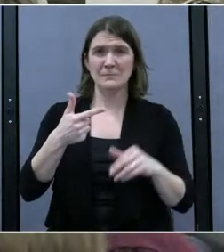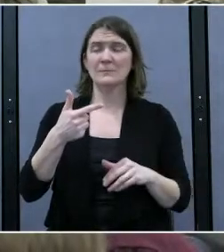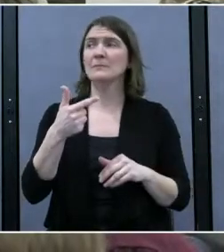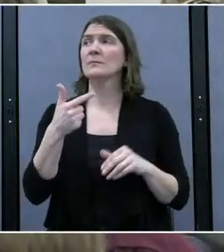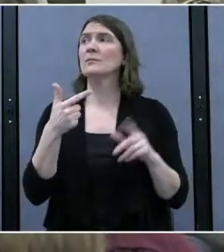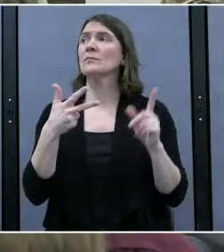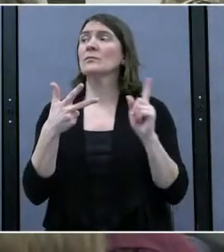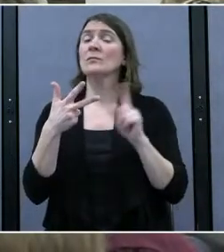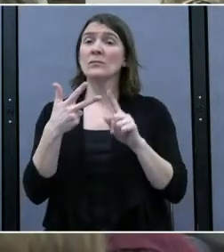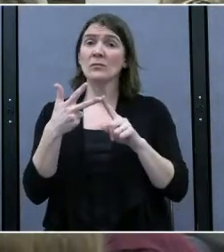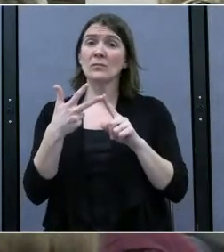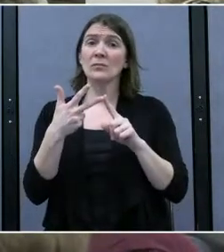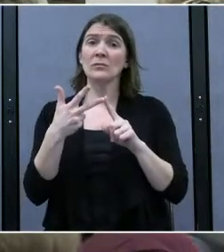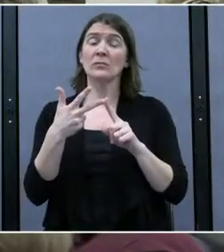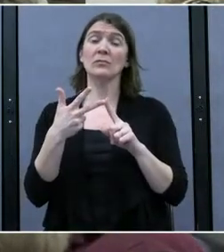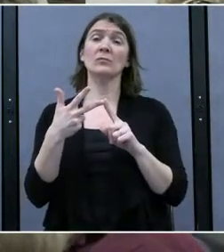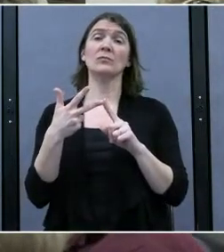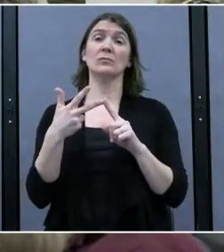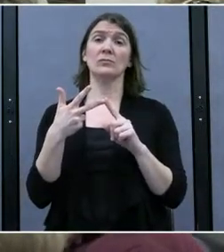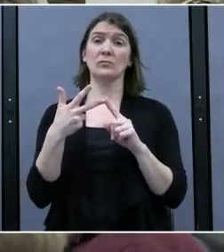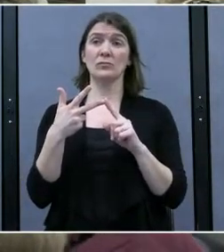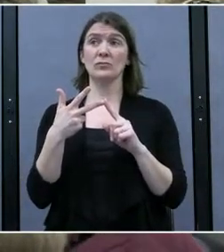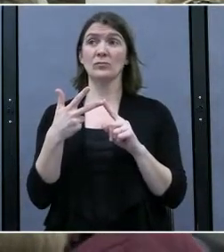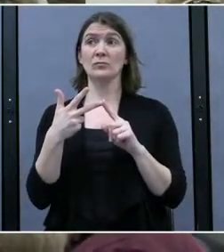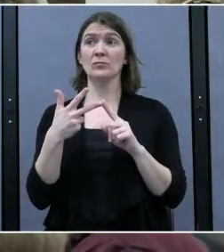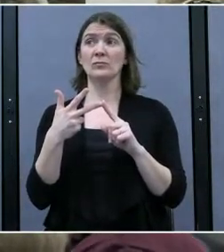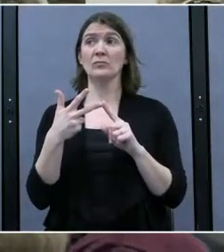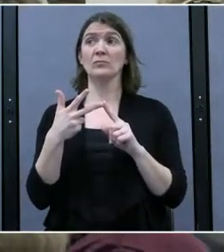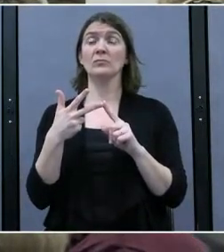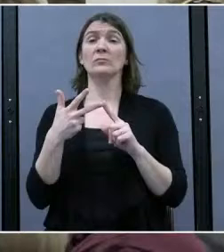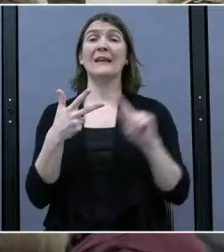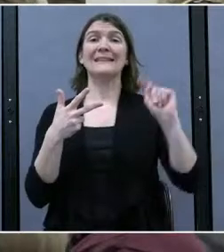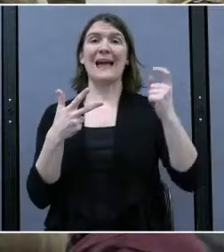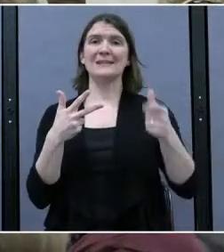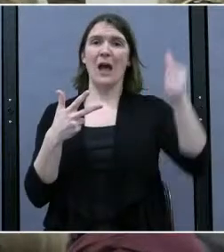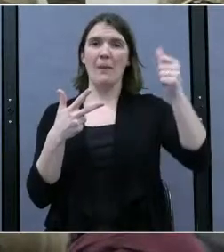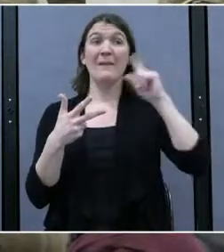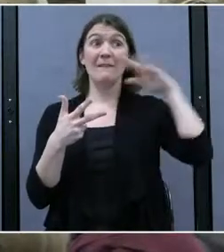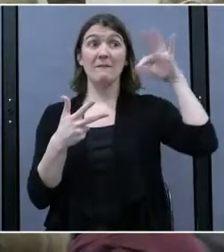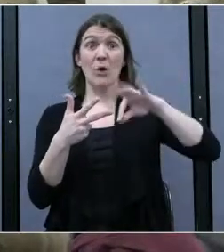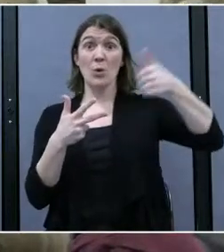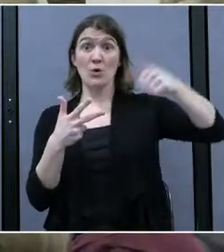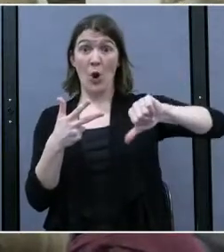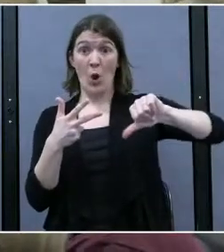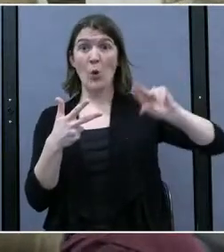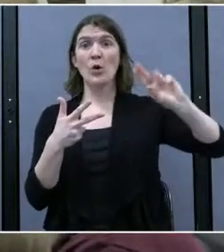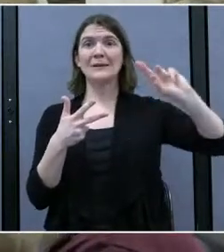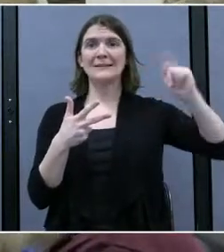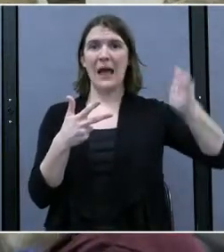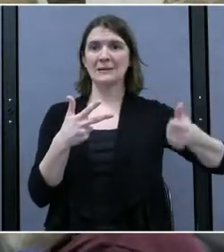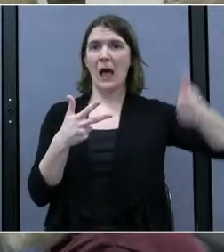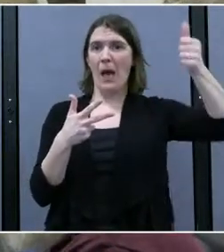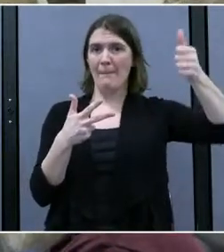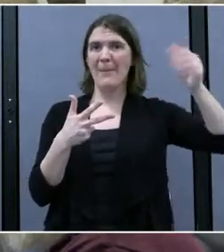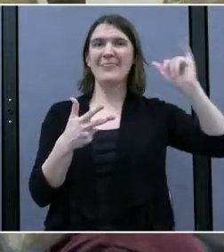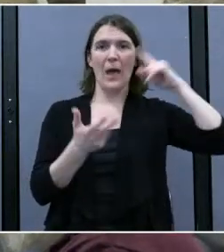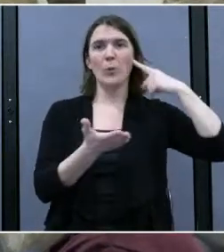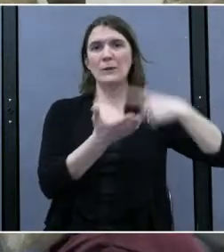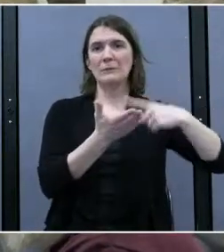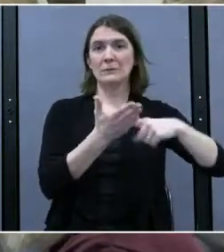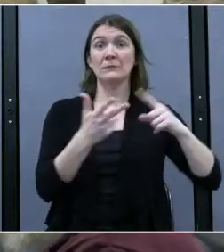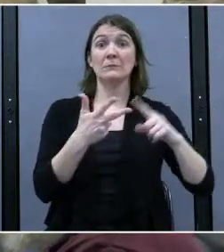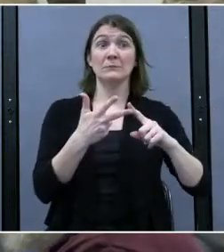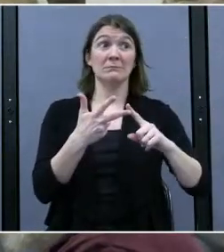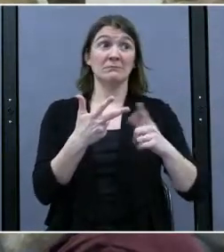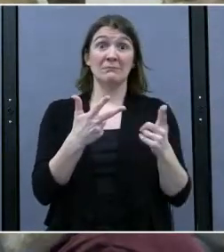And the third option would be to raise taxes. That's where that came into our Finance Committee report, is that the